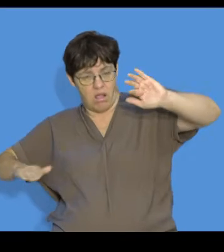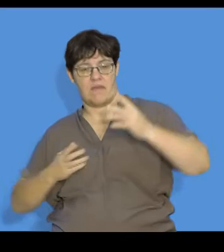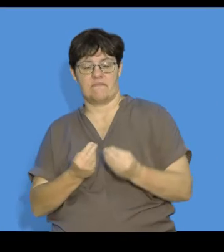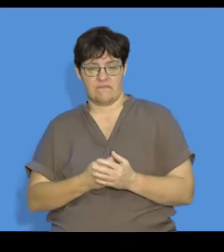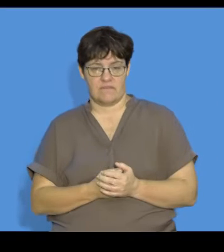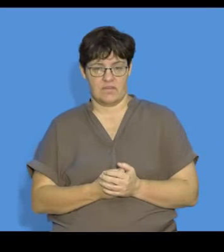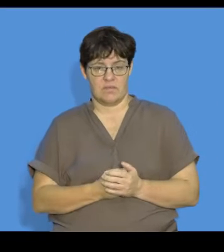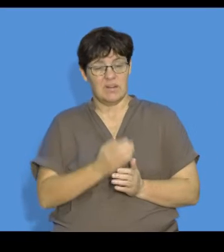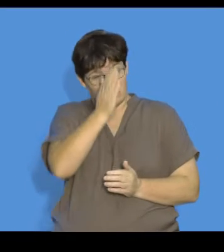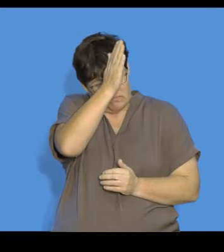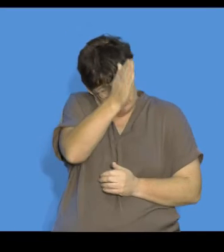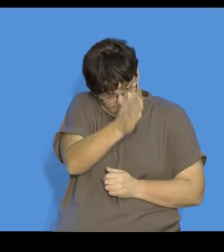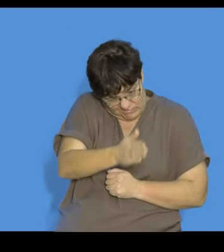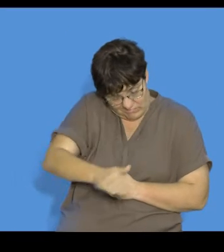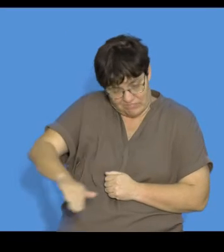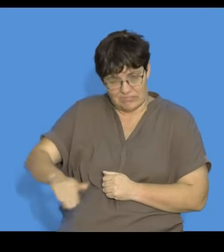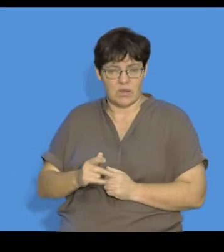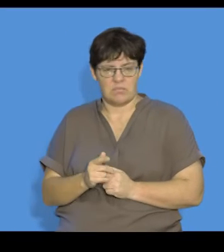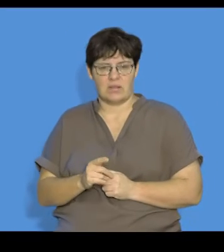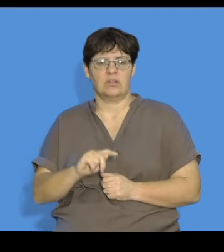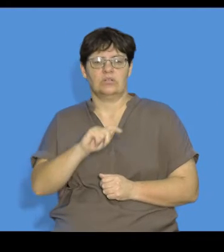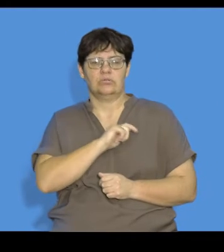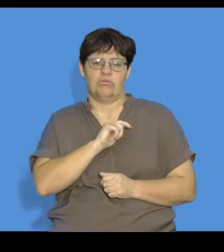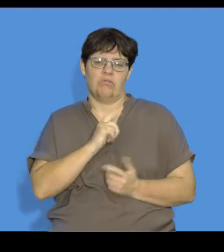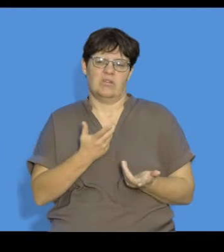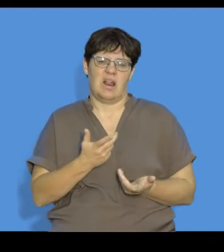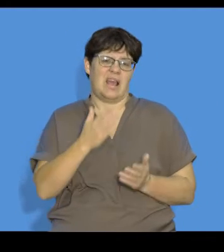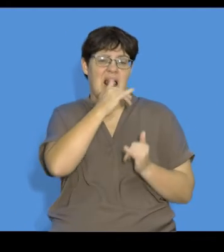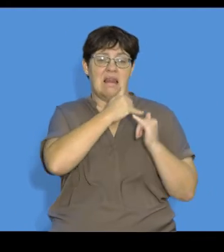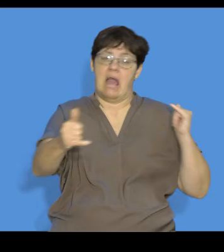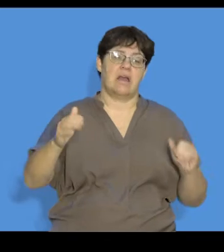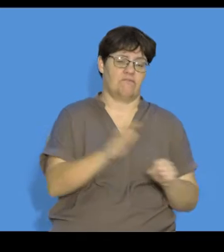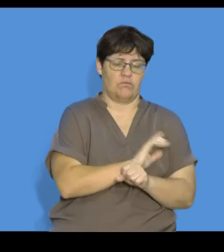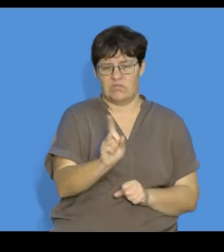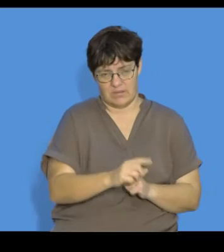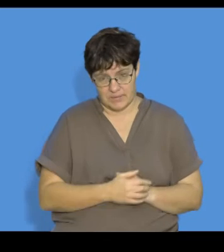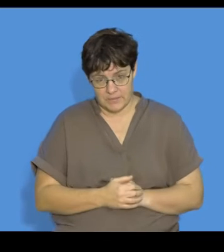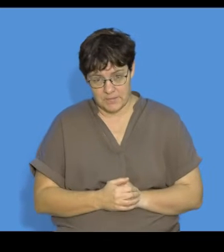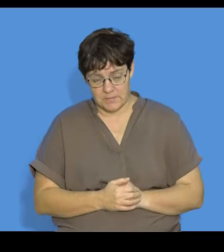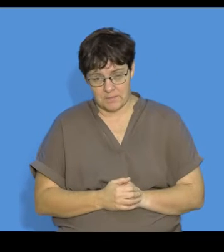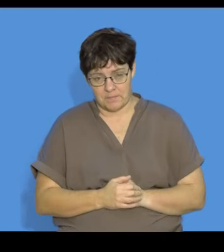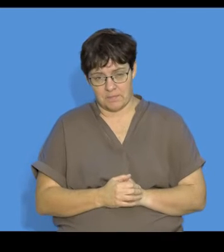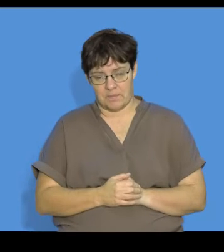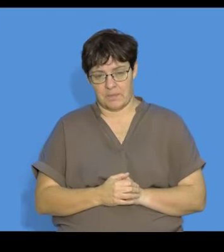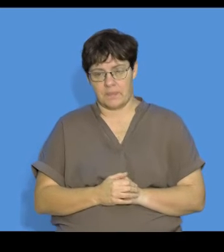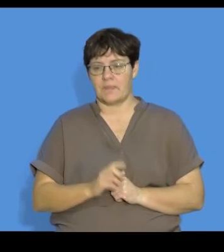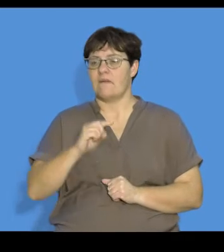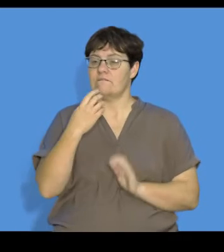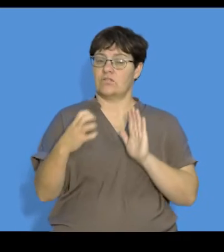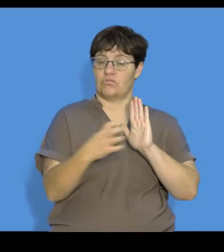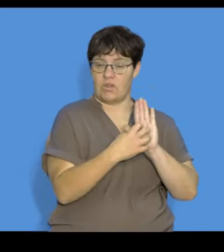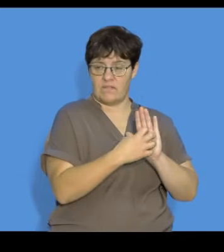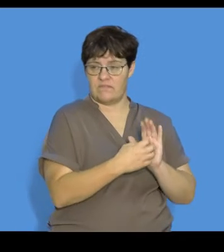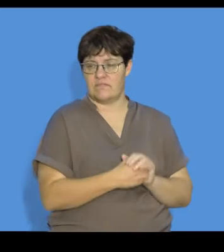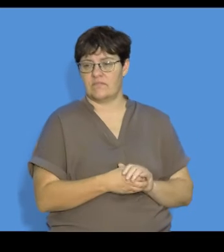is, although it's not really a line. Now, to demonstrate this, the first graph, we can say this is 1